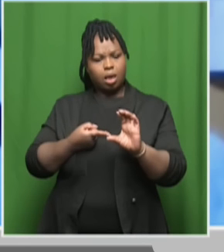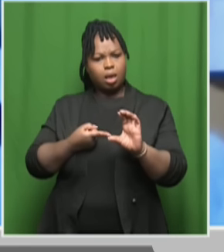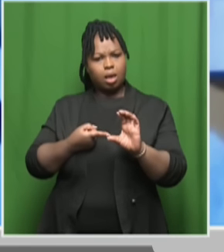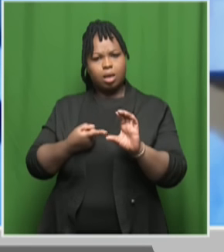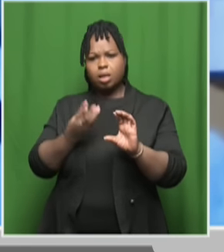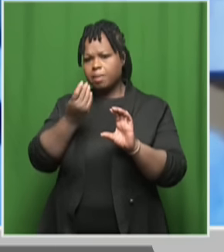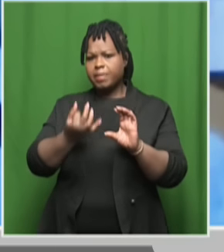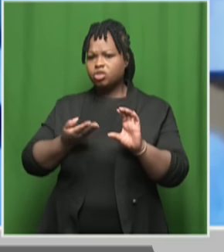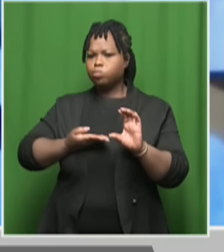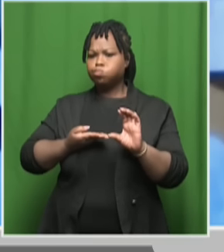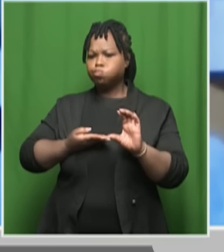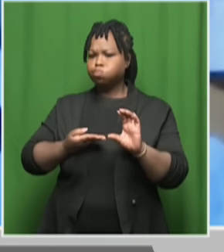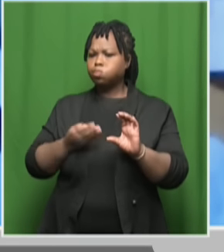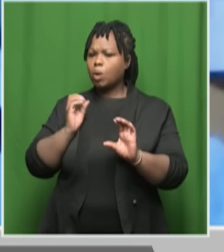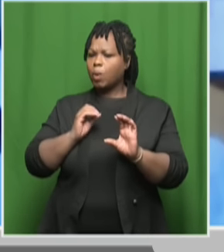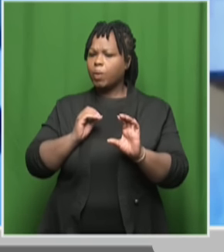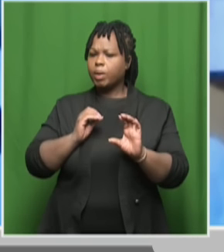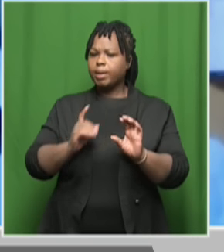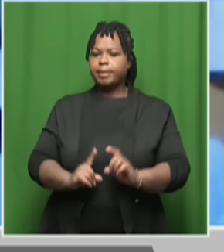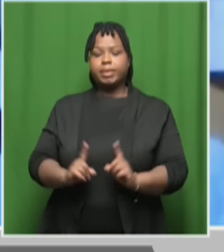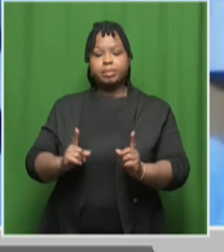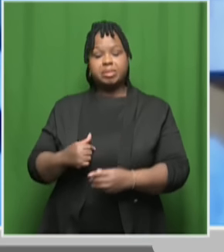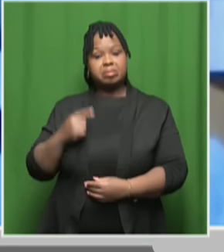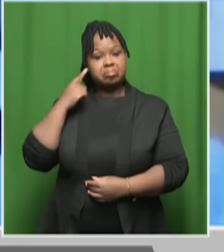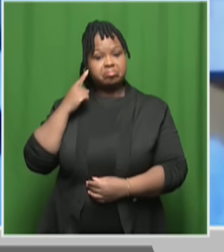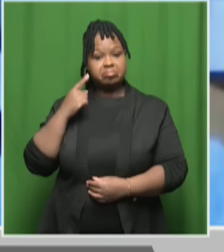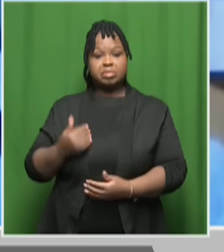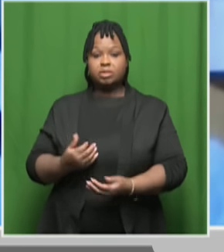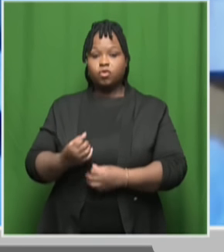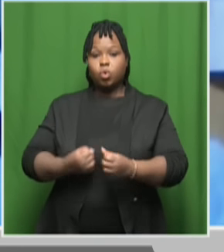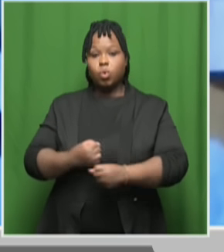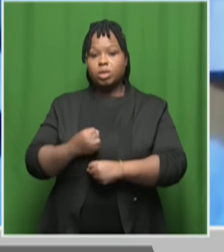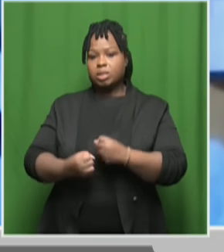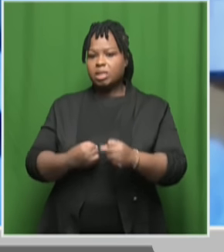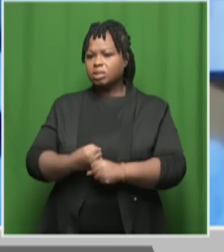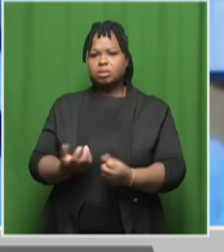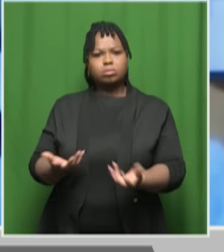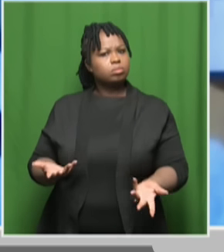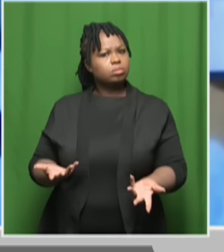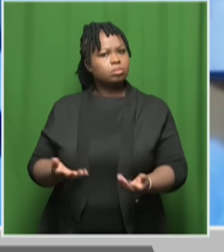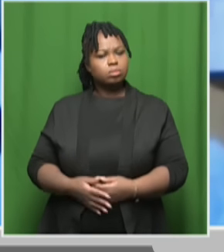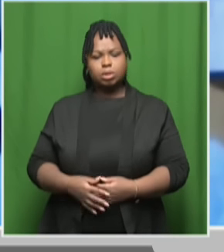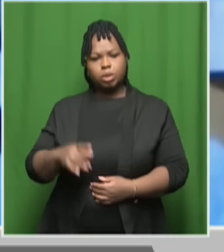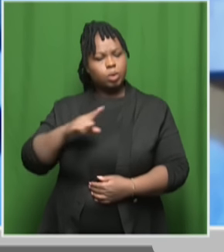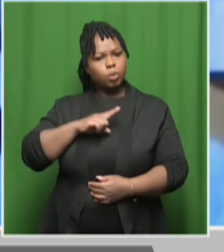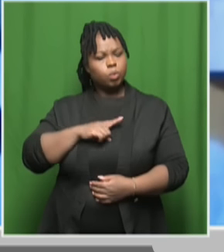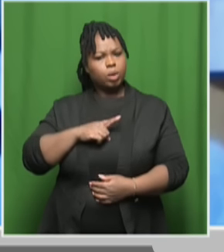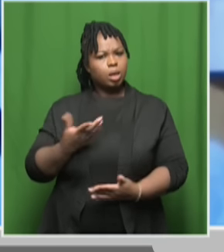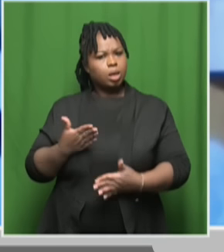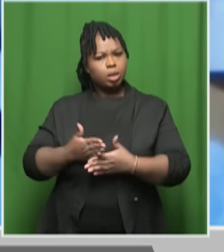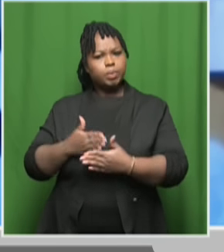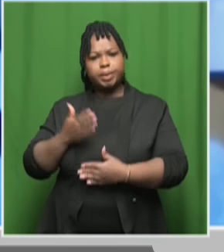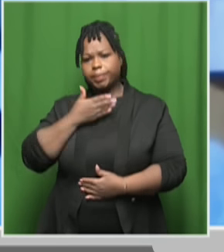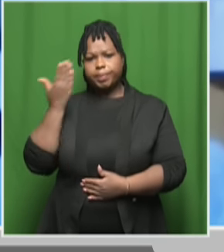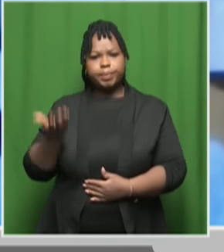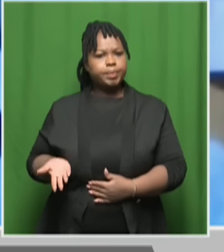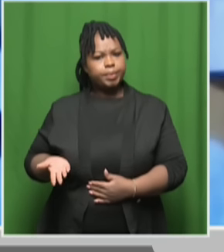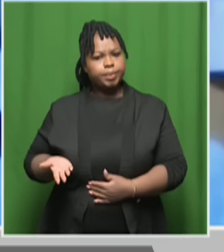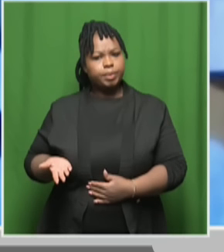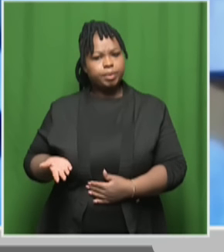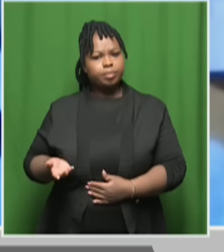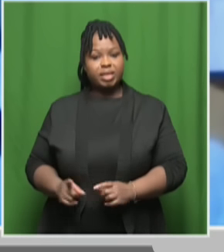being budgeted, and I would imagine that would have carried through over several years, why wasn't the work done? If the work